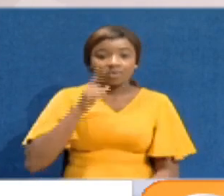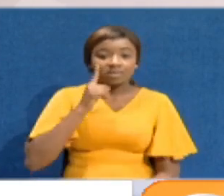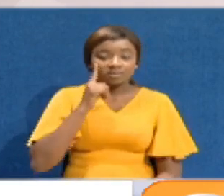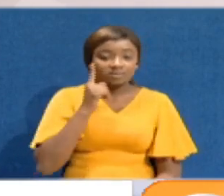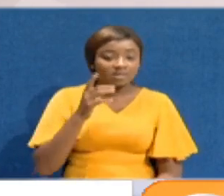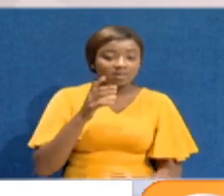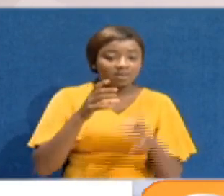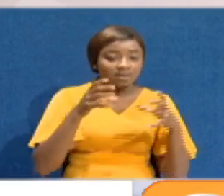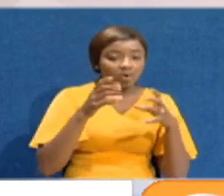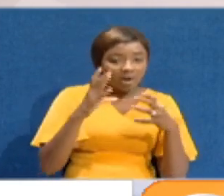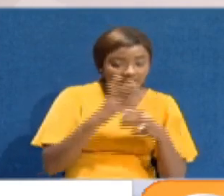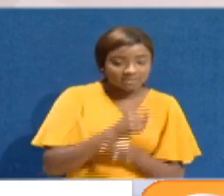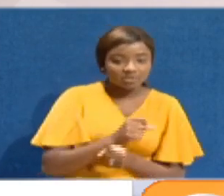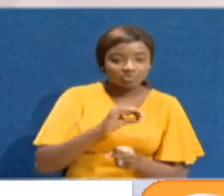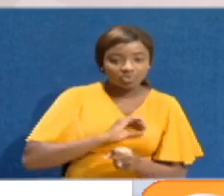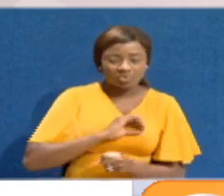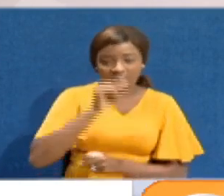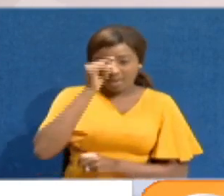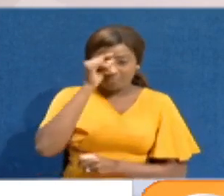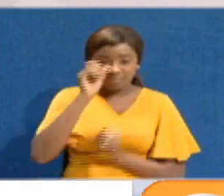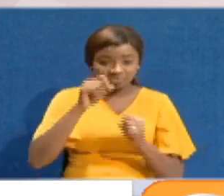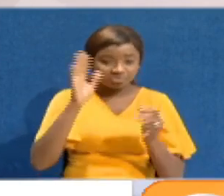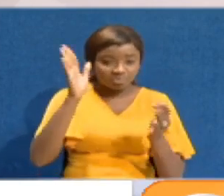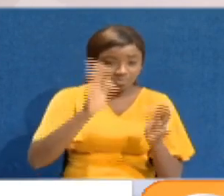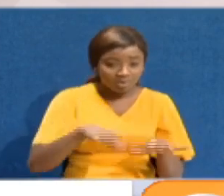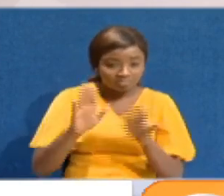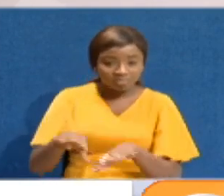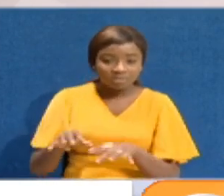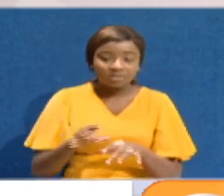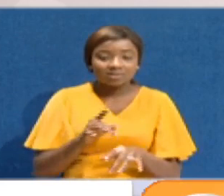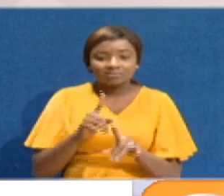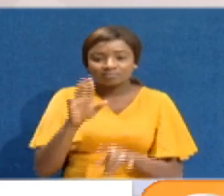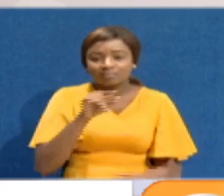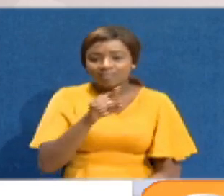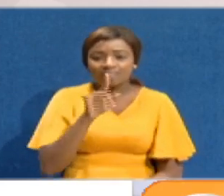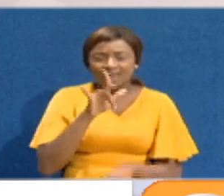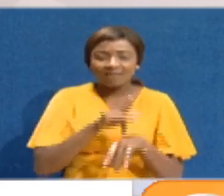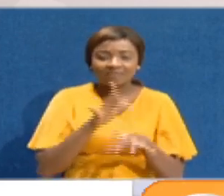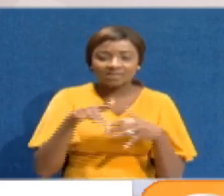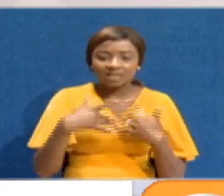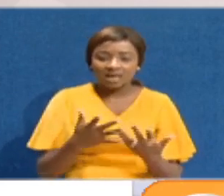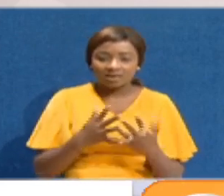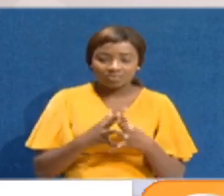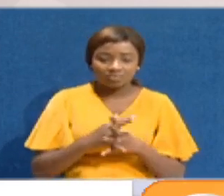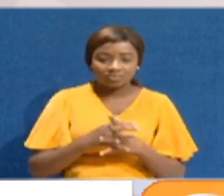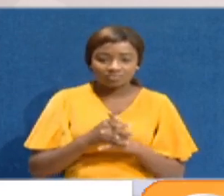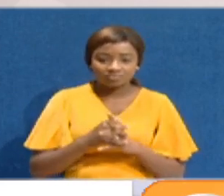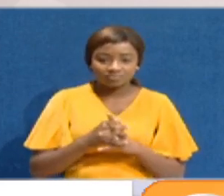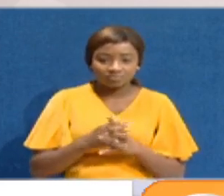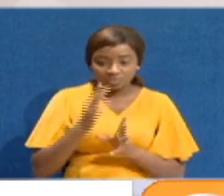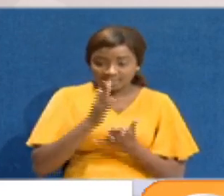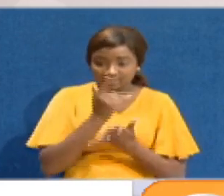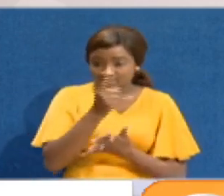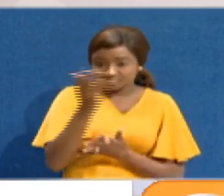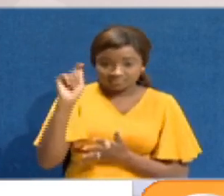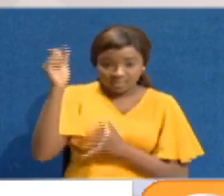being shut down, collapse, and therefore more job losses? How will this affect the ordinary Kenyan who's watching our bulletin today saying, okay, there's more